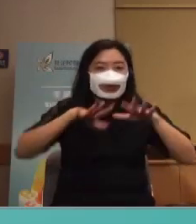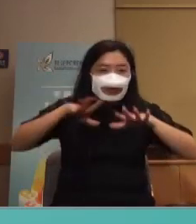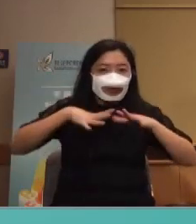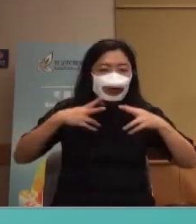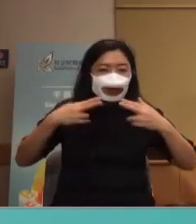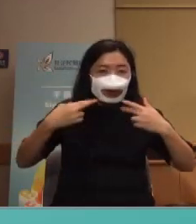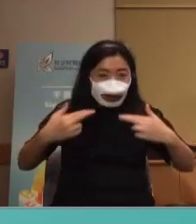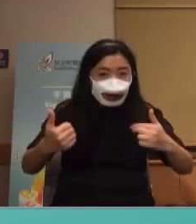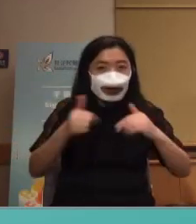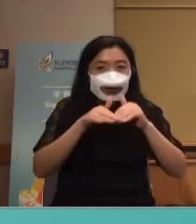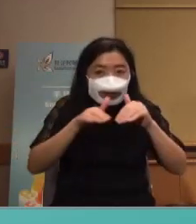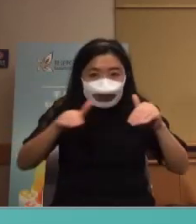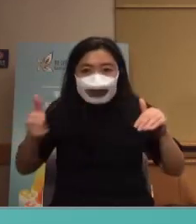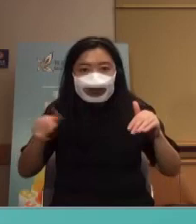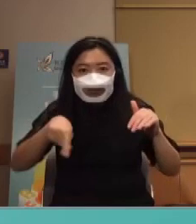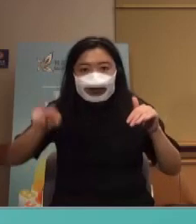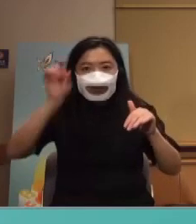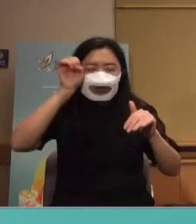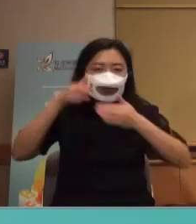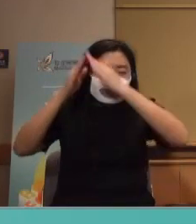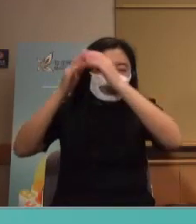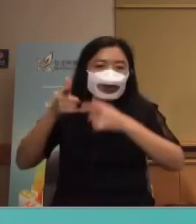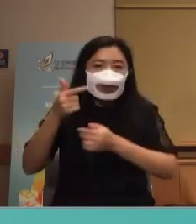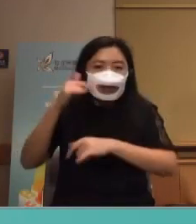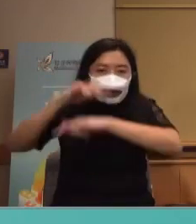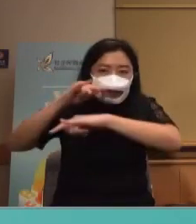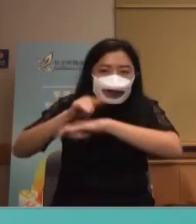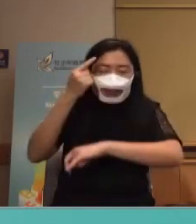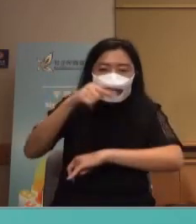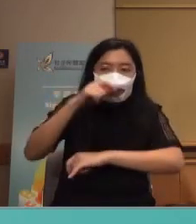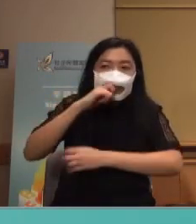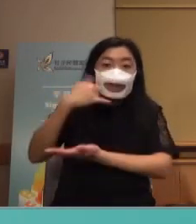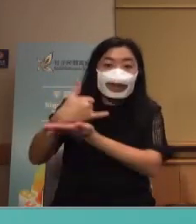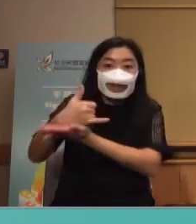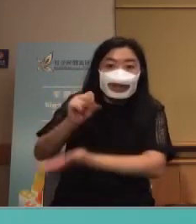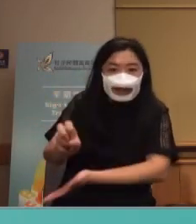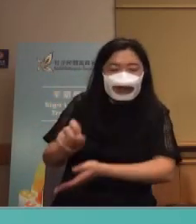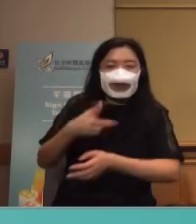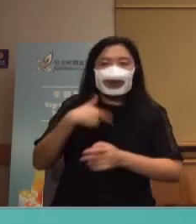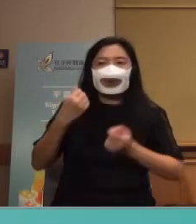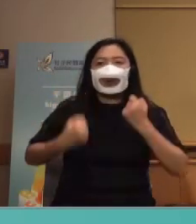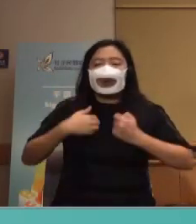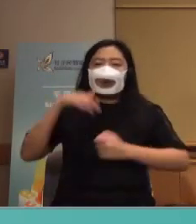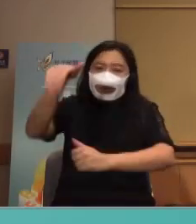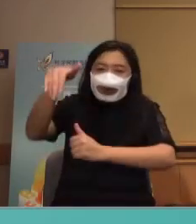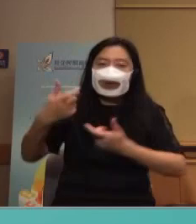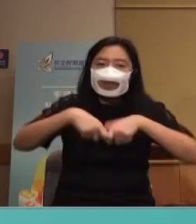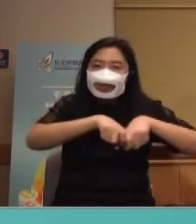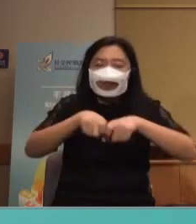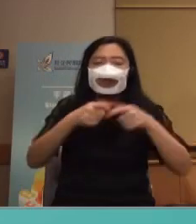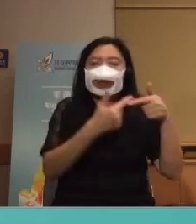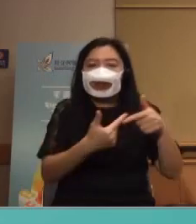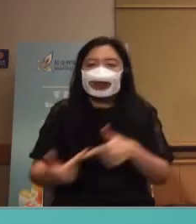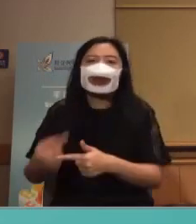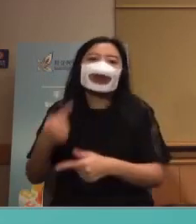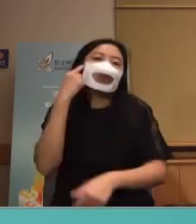still survived or still here? And then we raise money from them and we continue building. For now, it's just super stealth, under the radar,